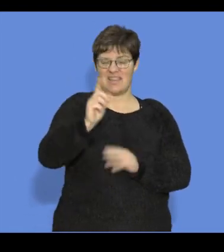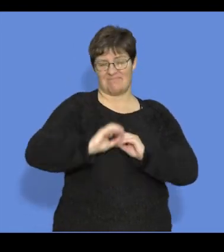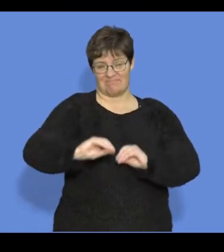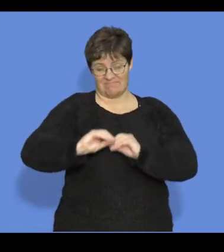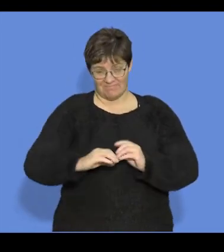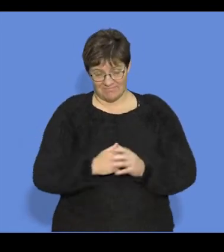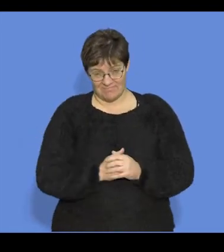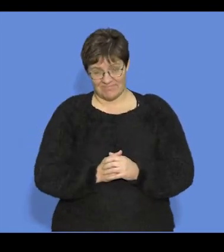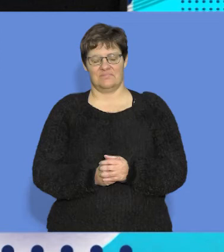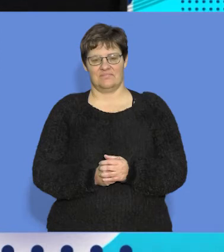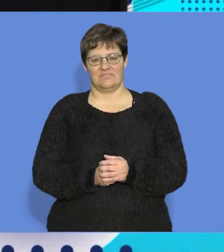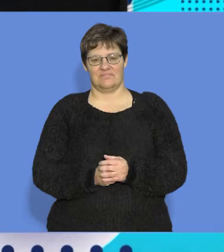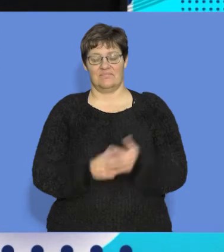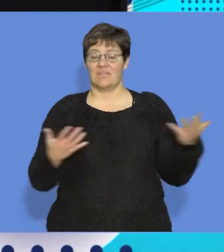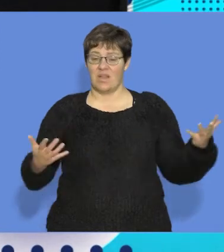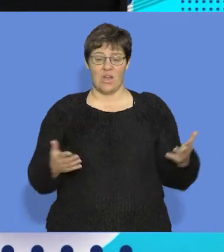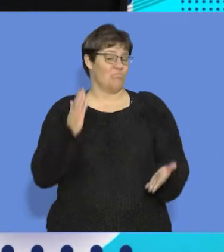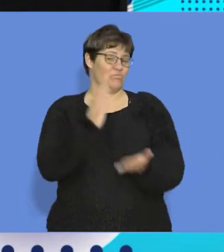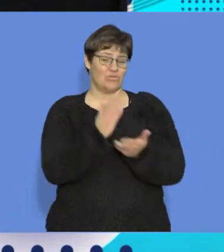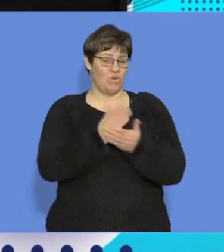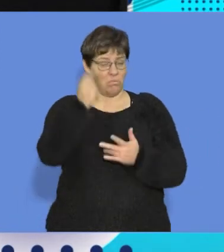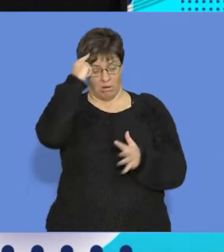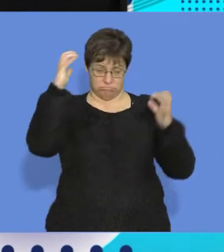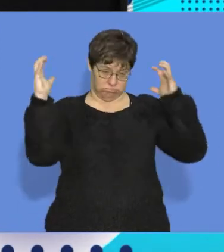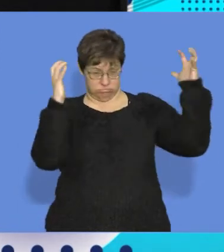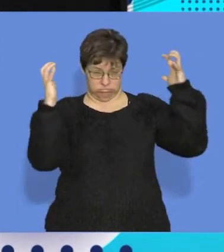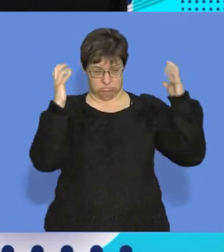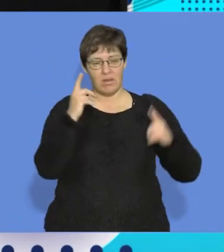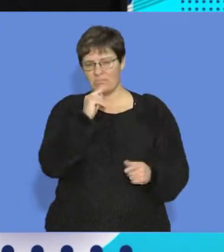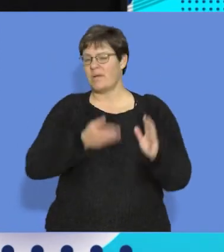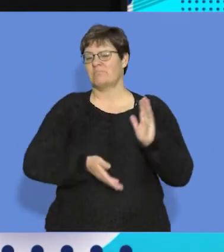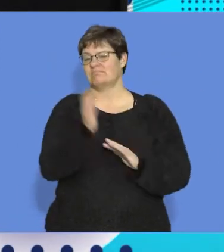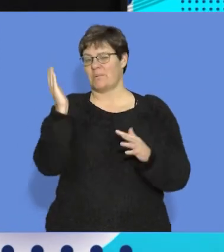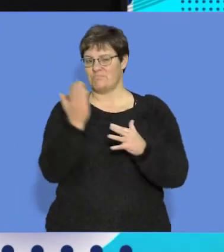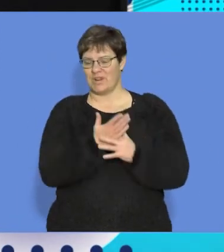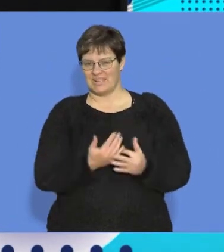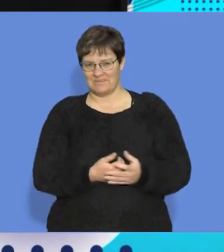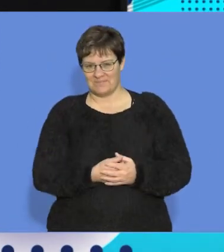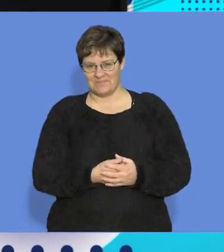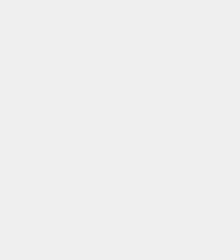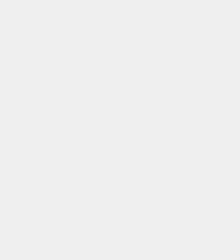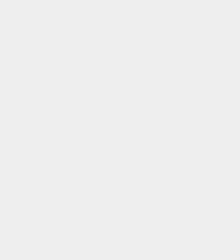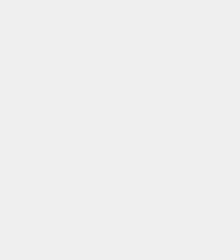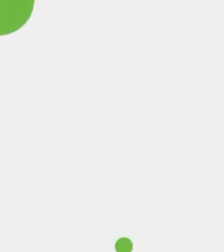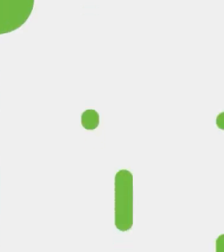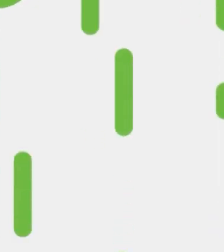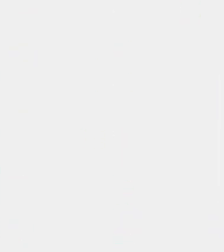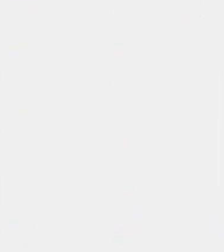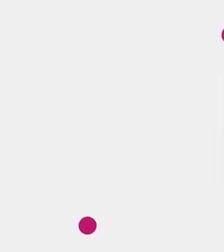lesson. I'm sure your brains are bursting by now, so let's take a break.